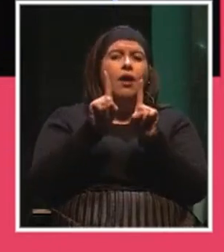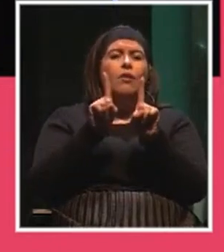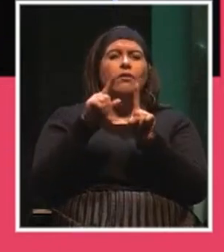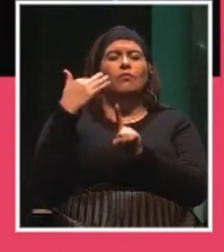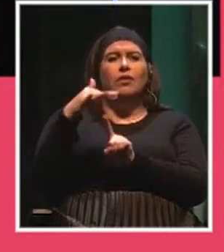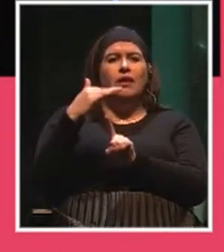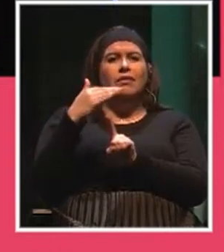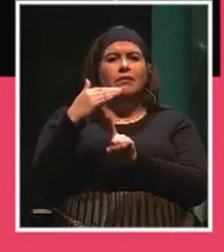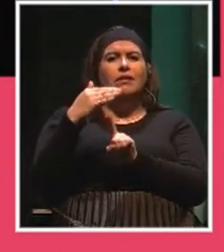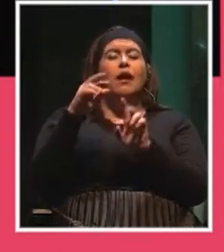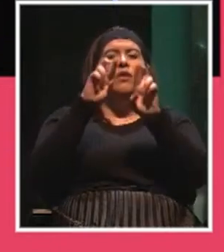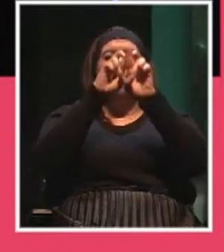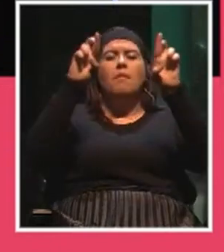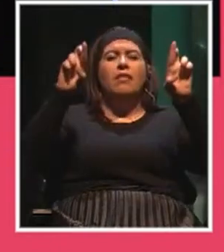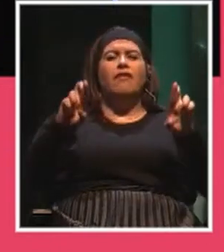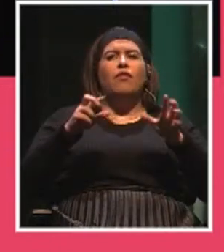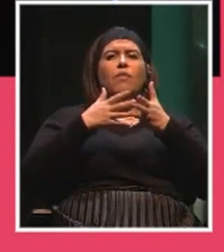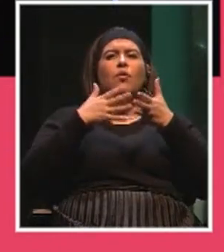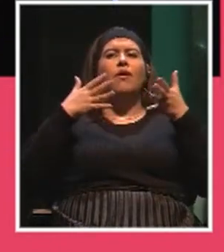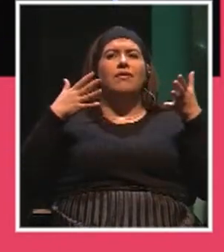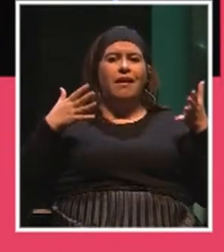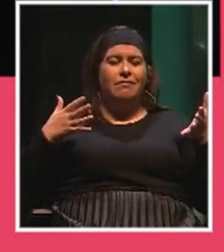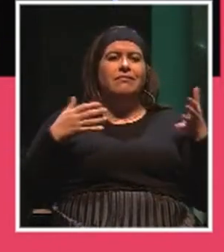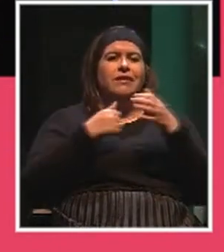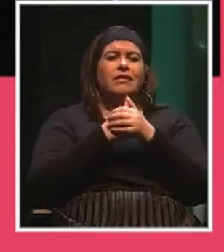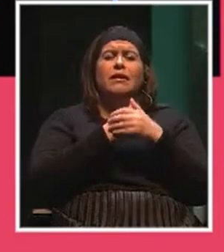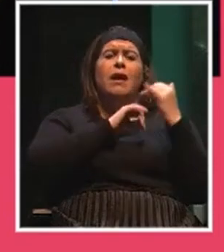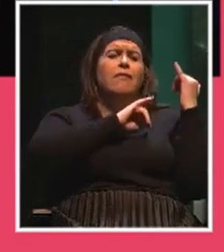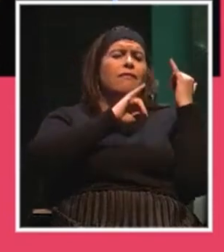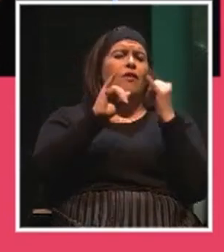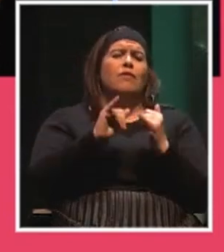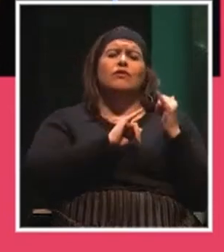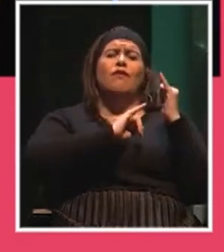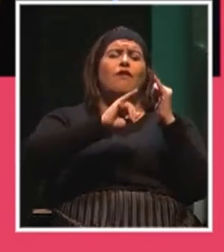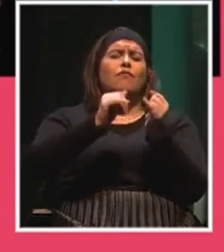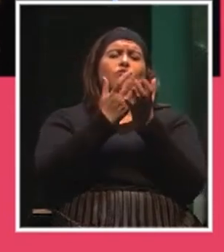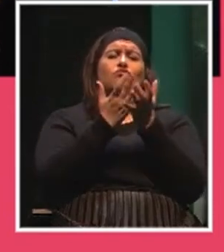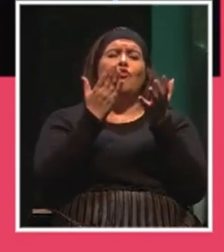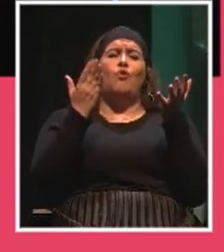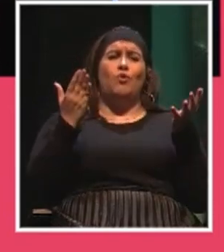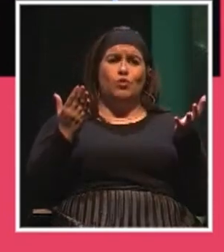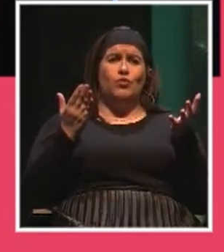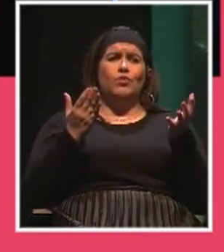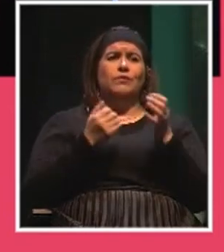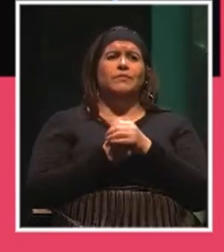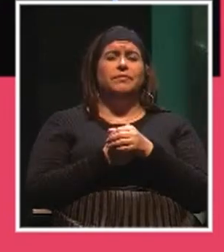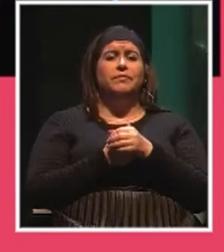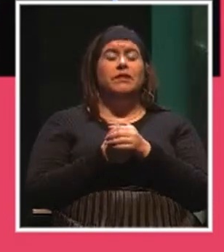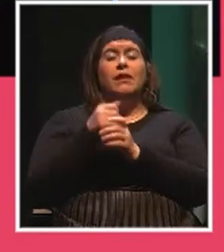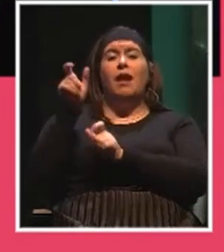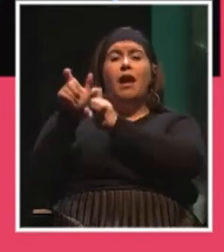all TV shows really, but it was really a problem with Game of Thrones. People don't want, the audience members who don't know what's coming don't